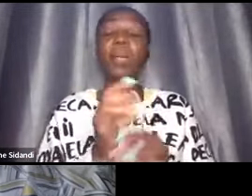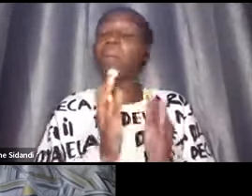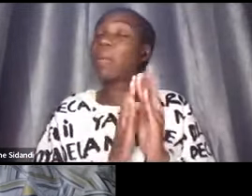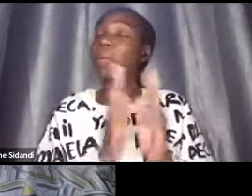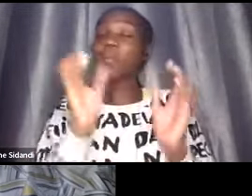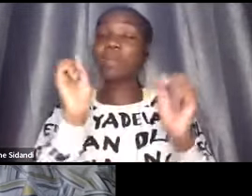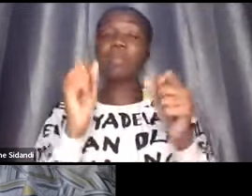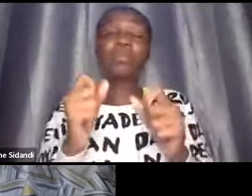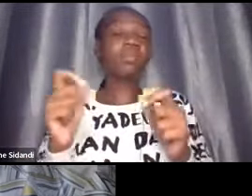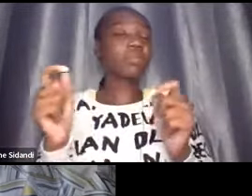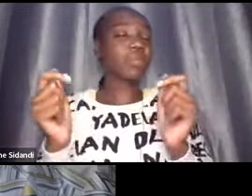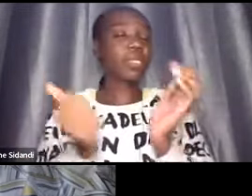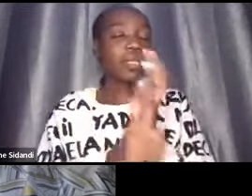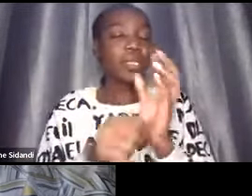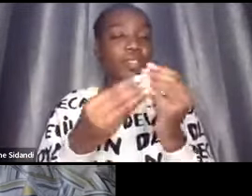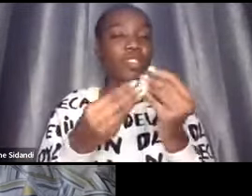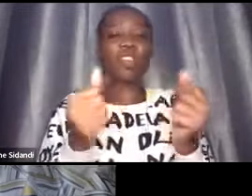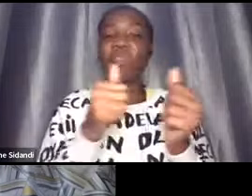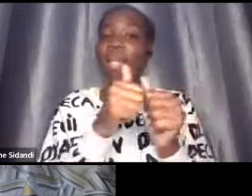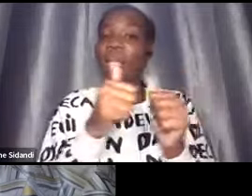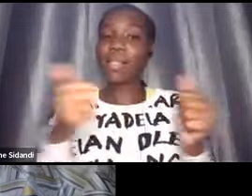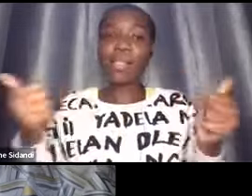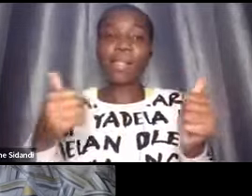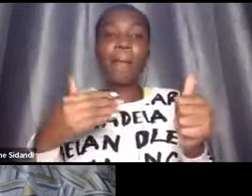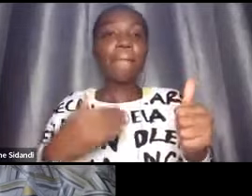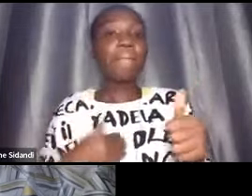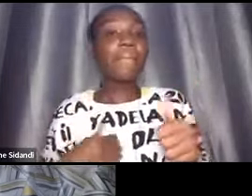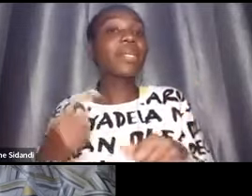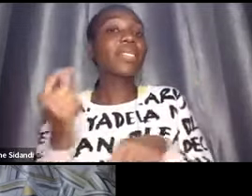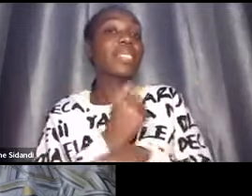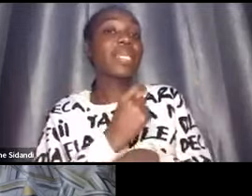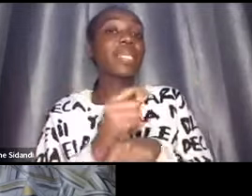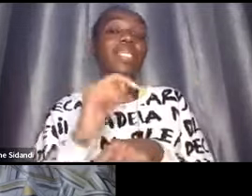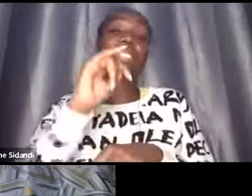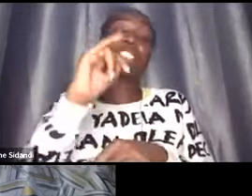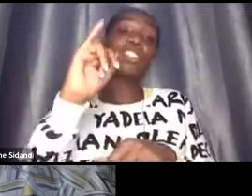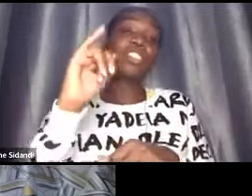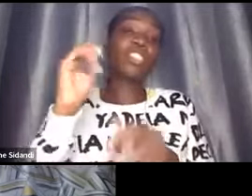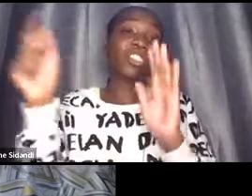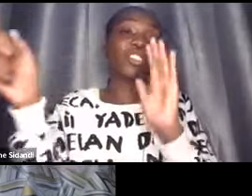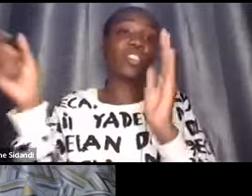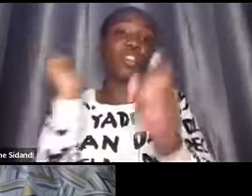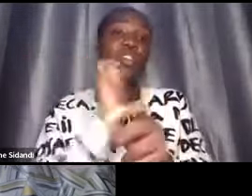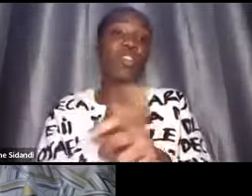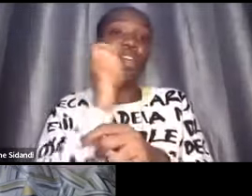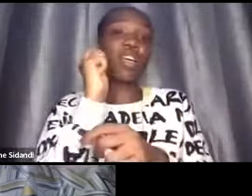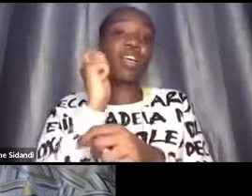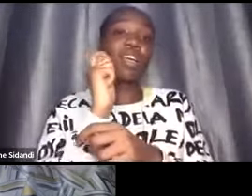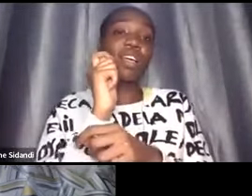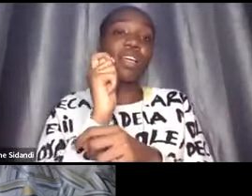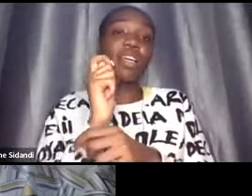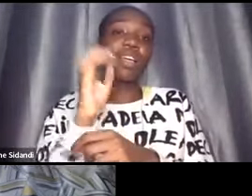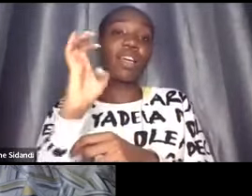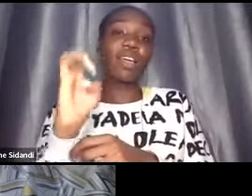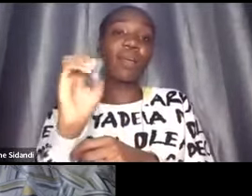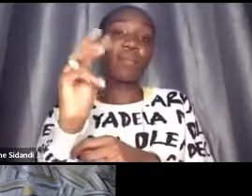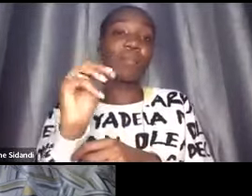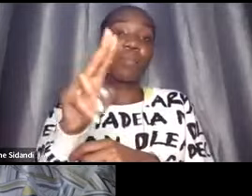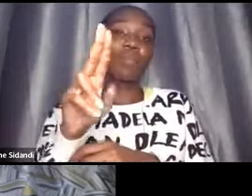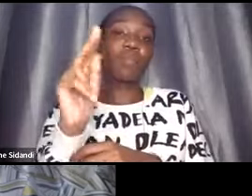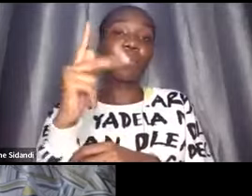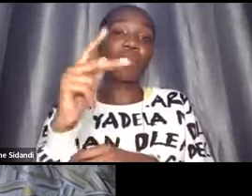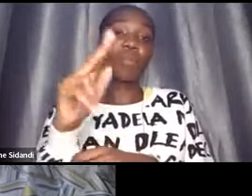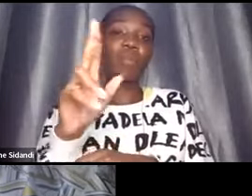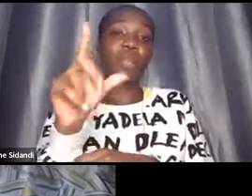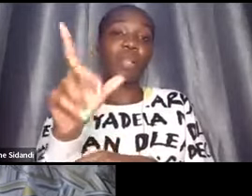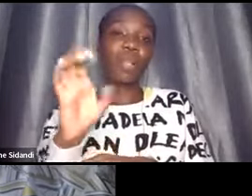important dispute. I've trained people like Justice Mkule, Jarwal Khan, and many others. People have trained who have gone out and